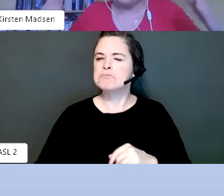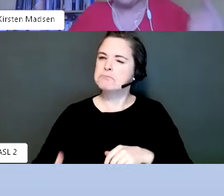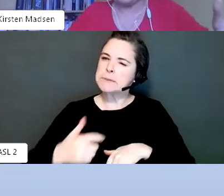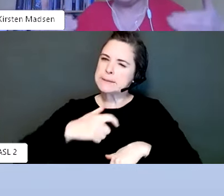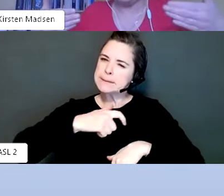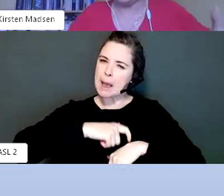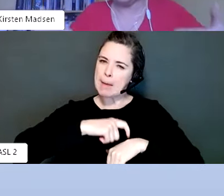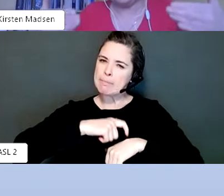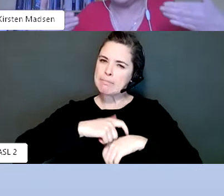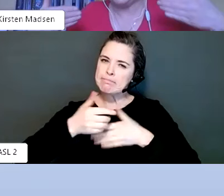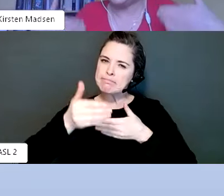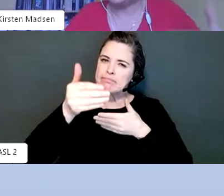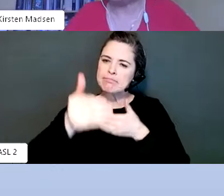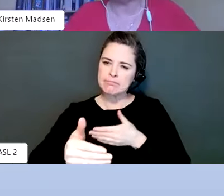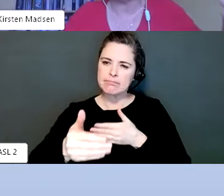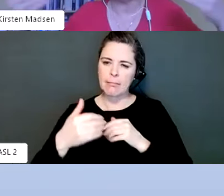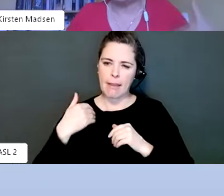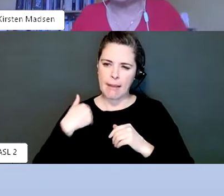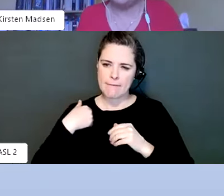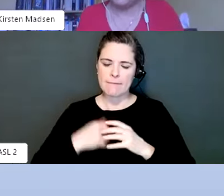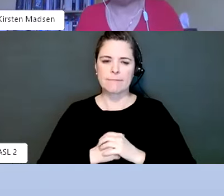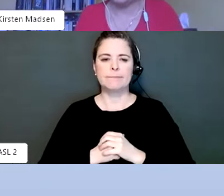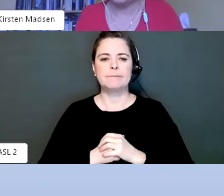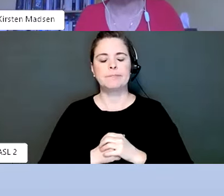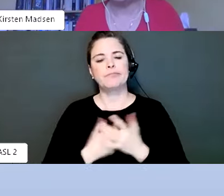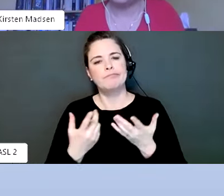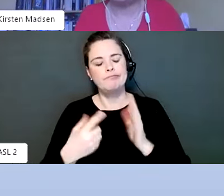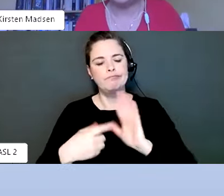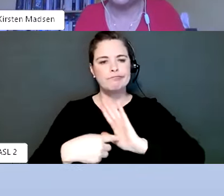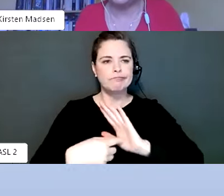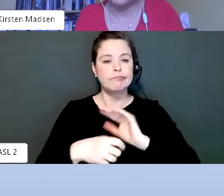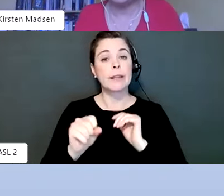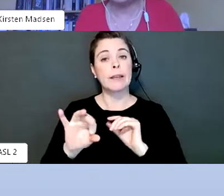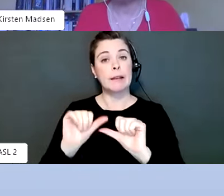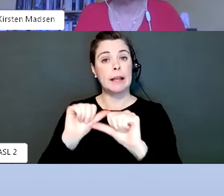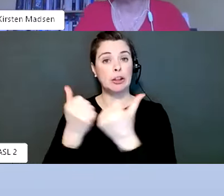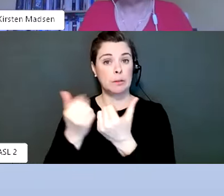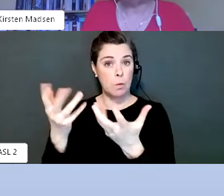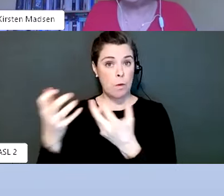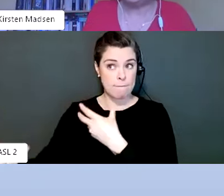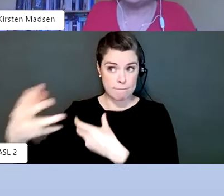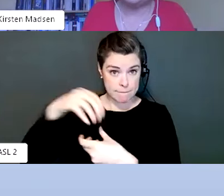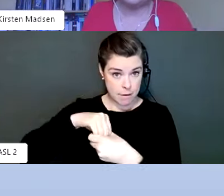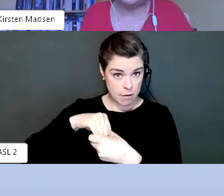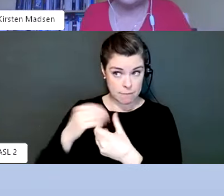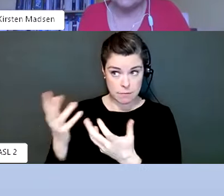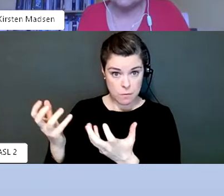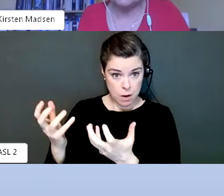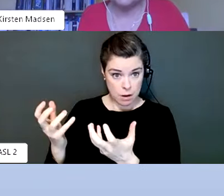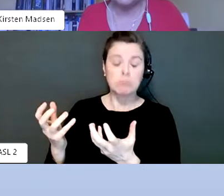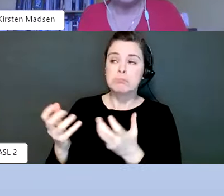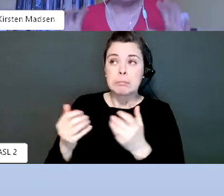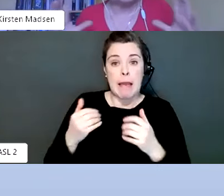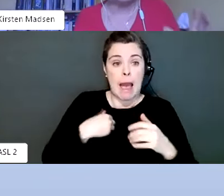if an agency would like to be part of the research project, we still have some positions